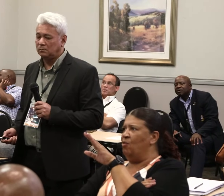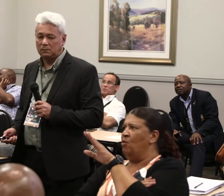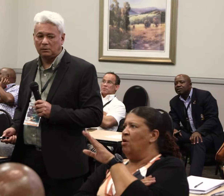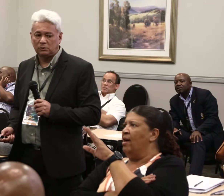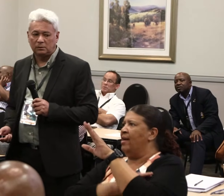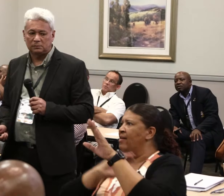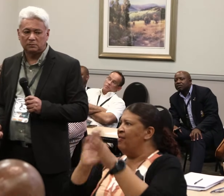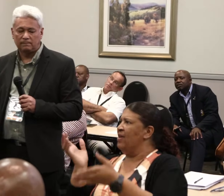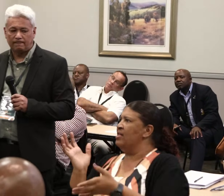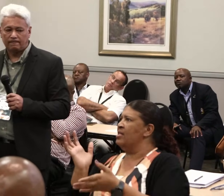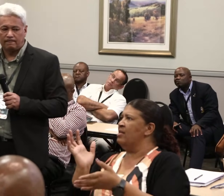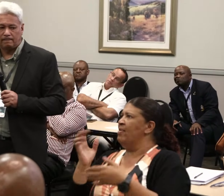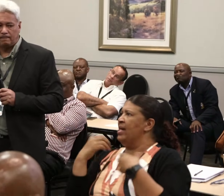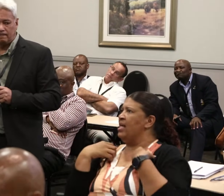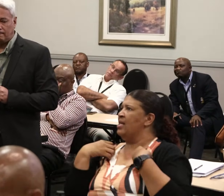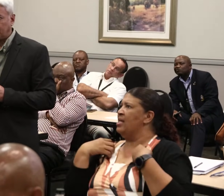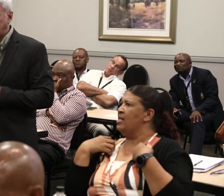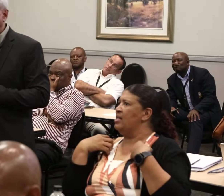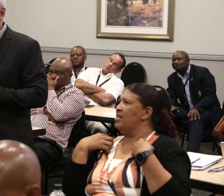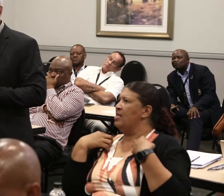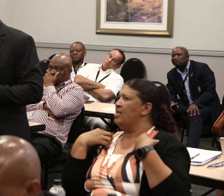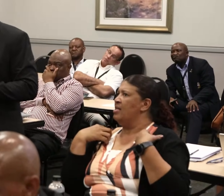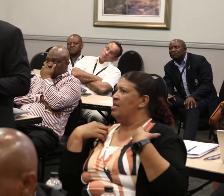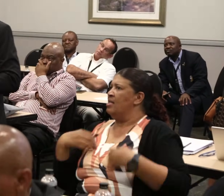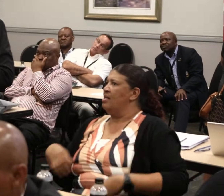once? No, it's not.